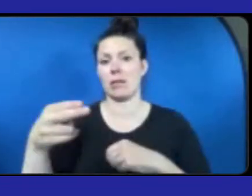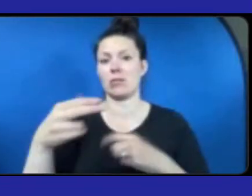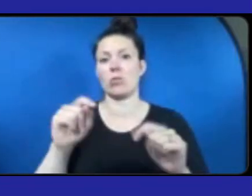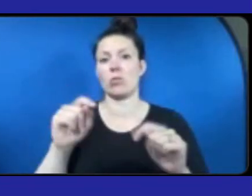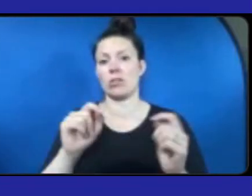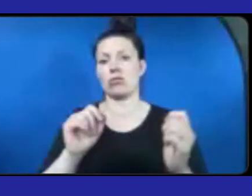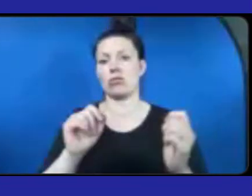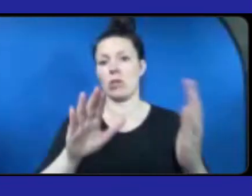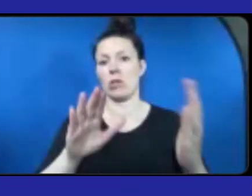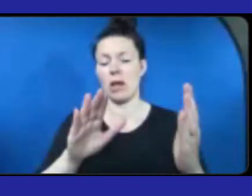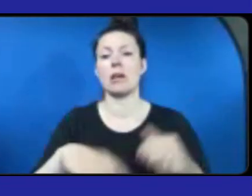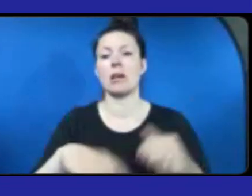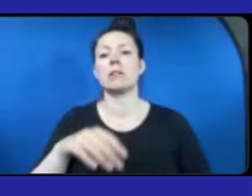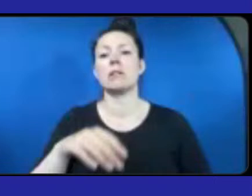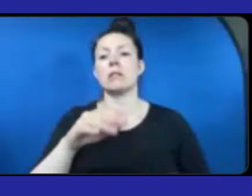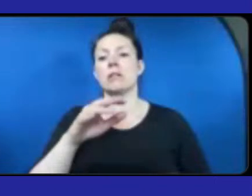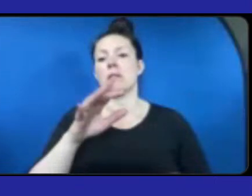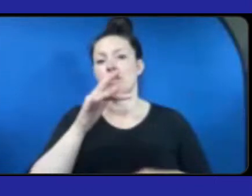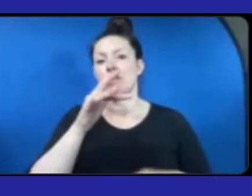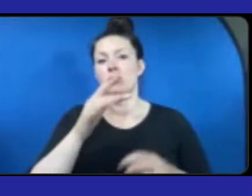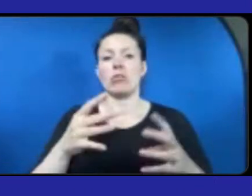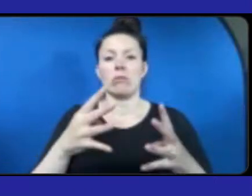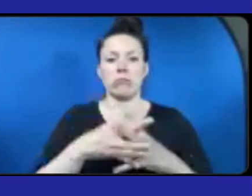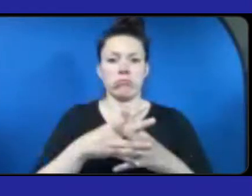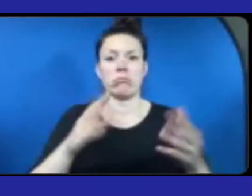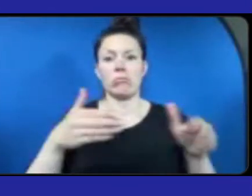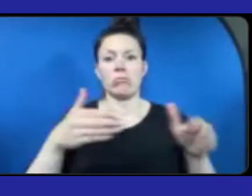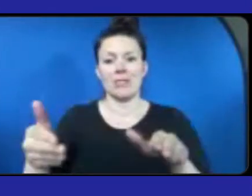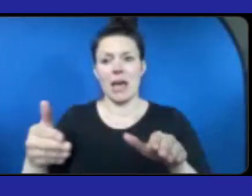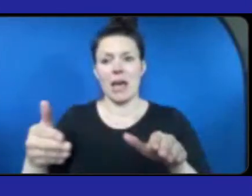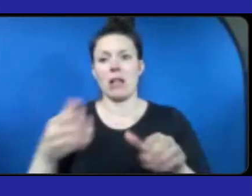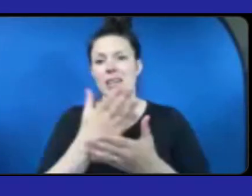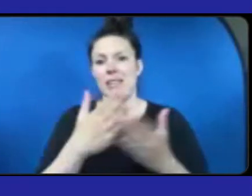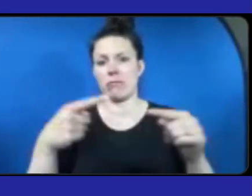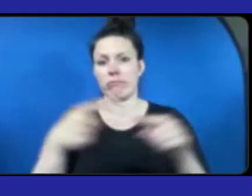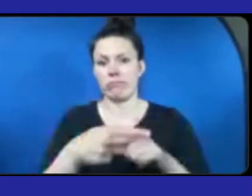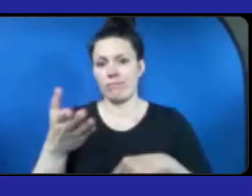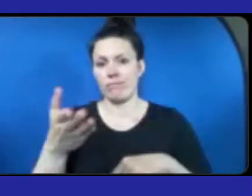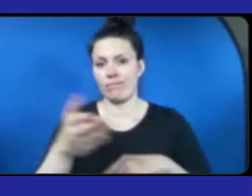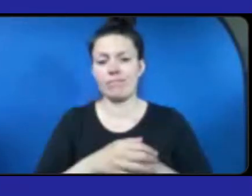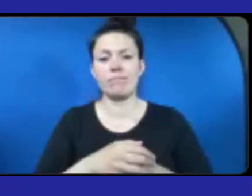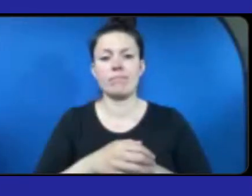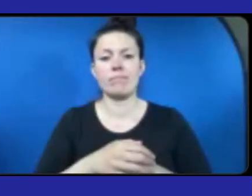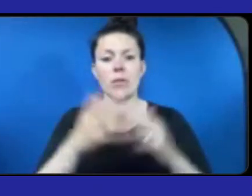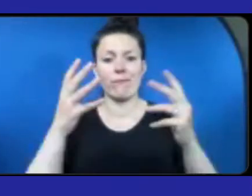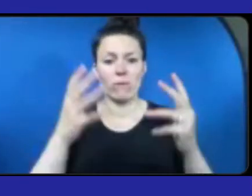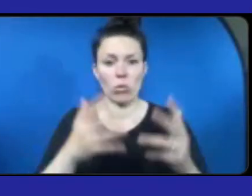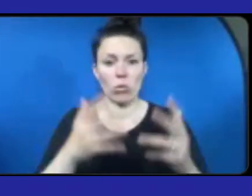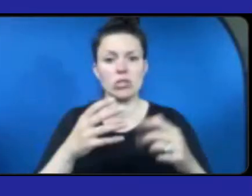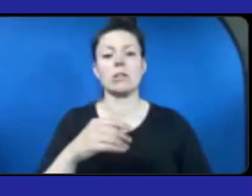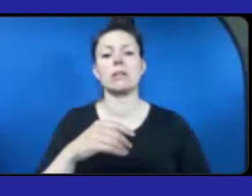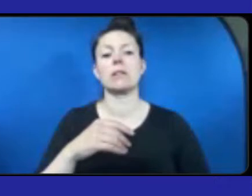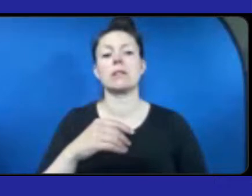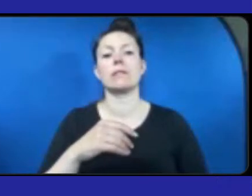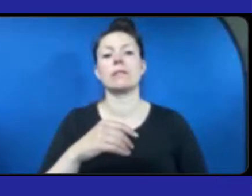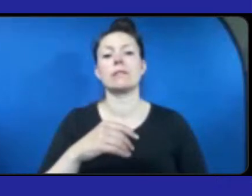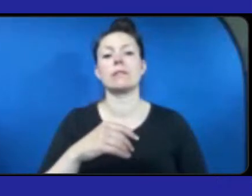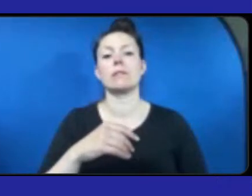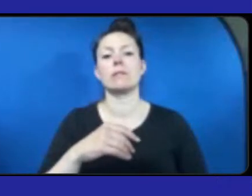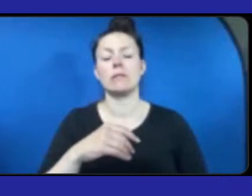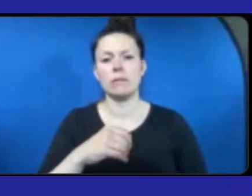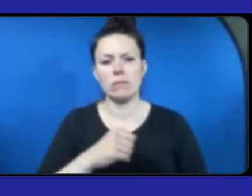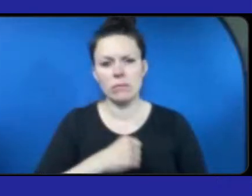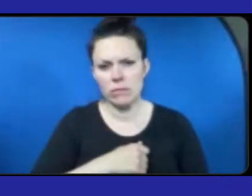address maternal mortality and morbidity and the disparities. Unfortunately, the